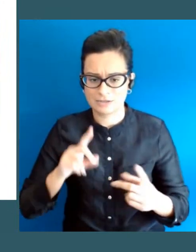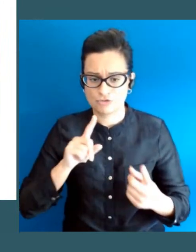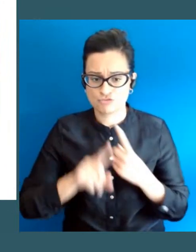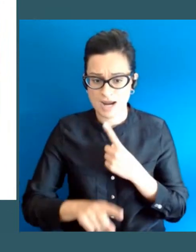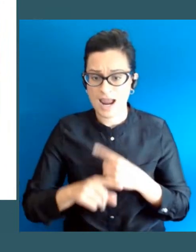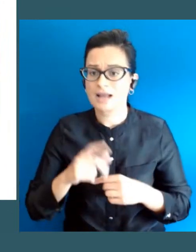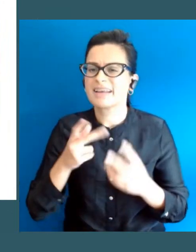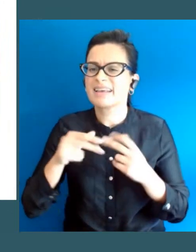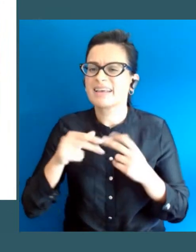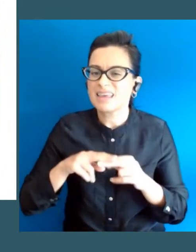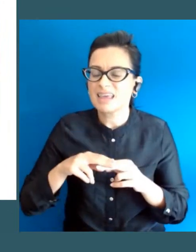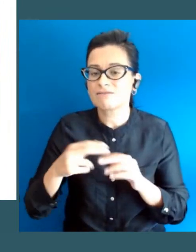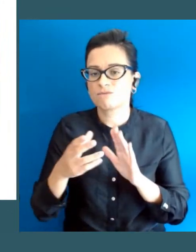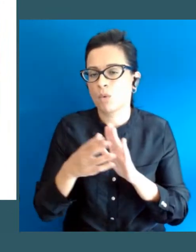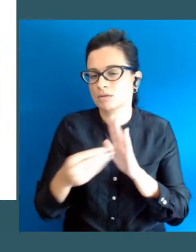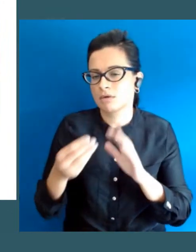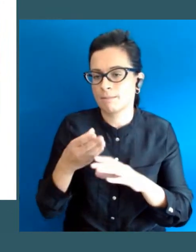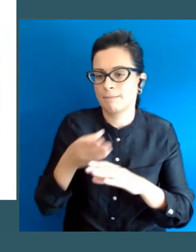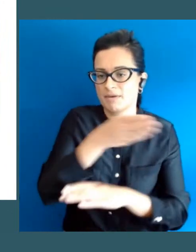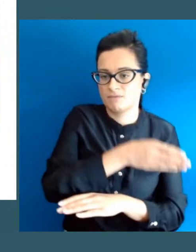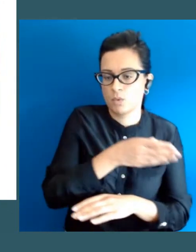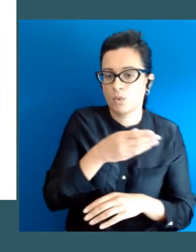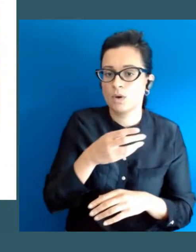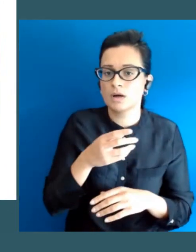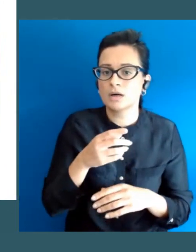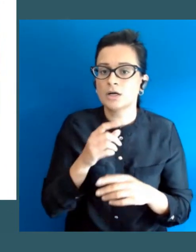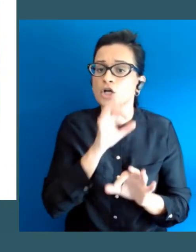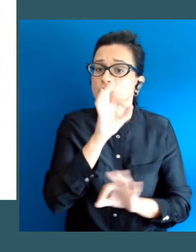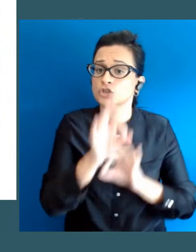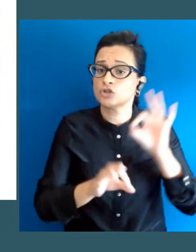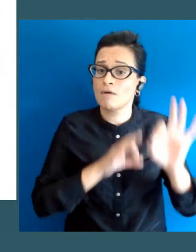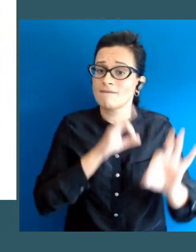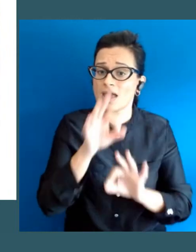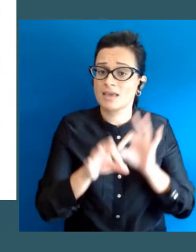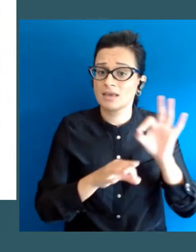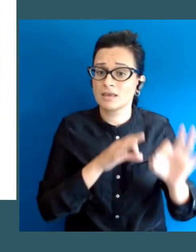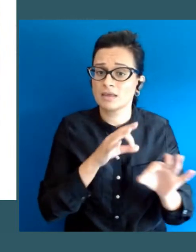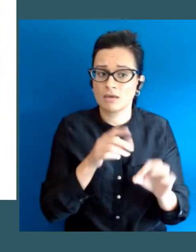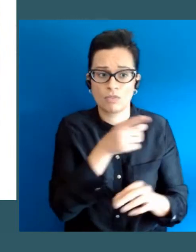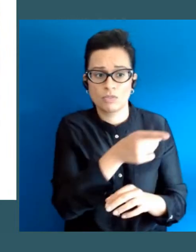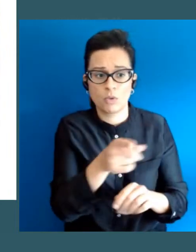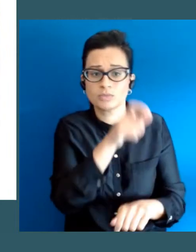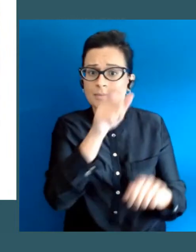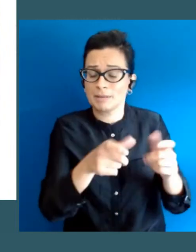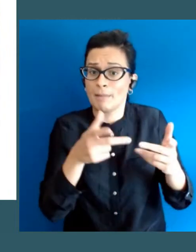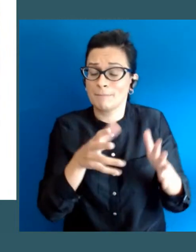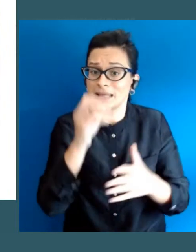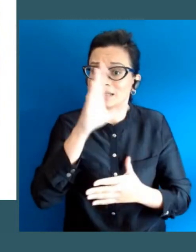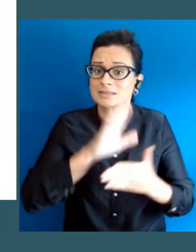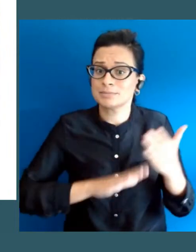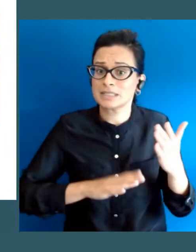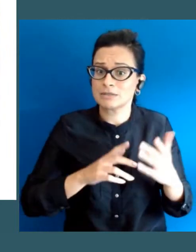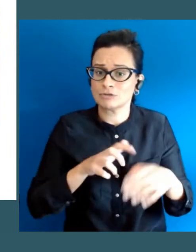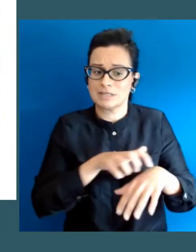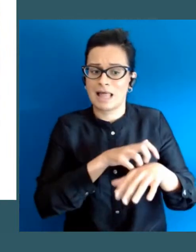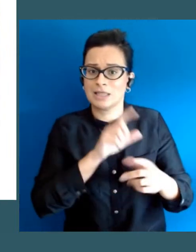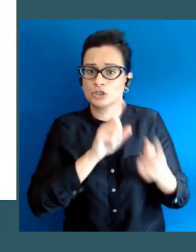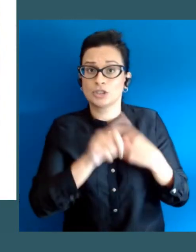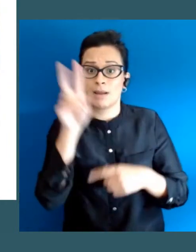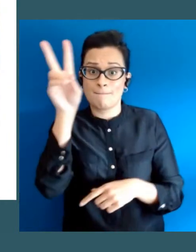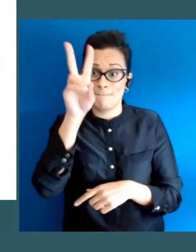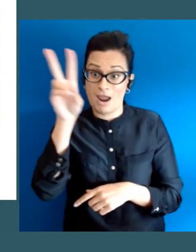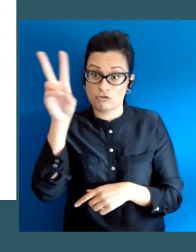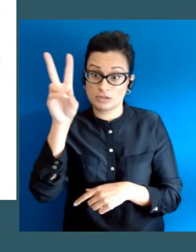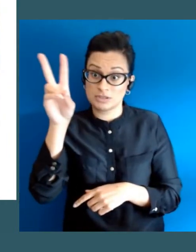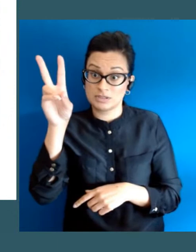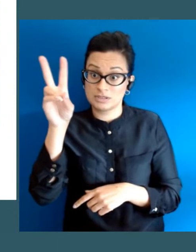back to our survey that we did, the lived experiences, that these parents, what they want is to